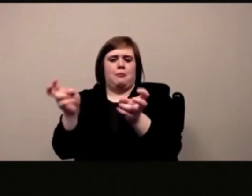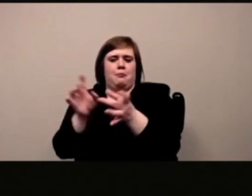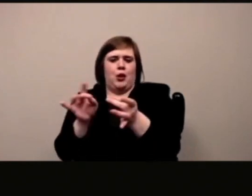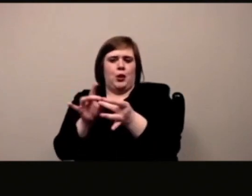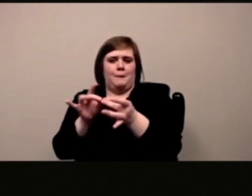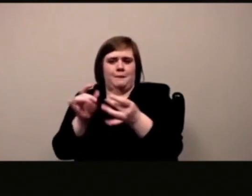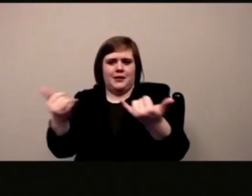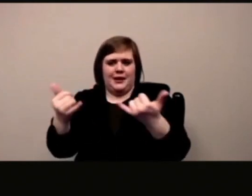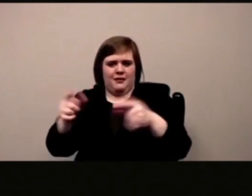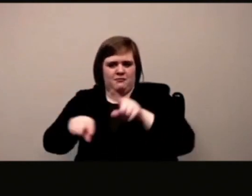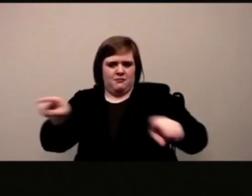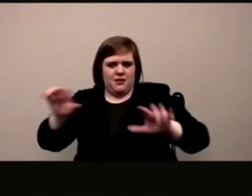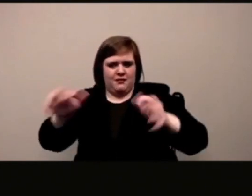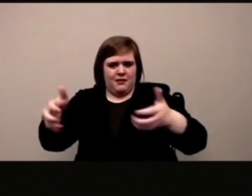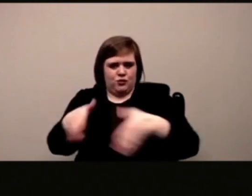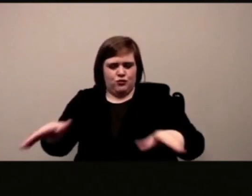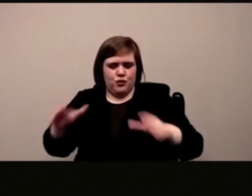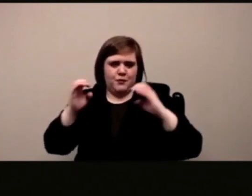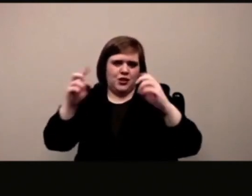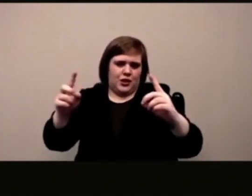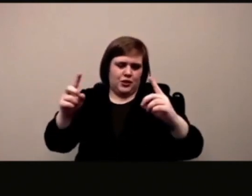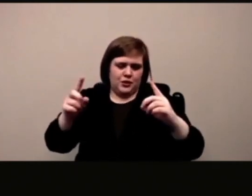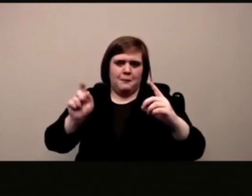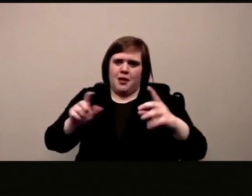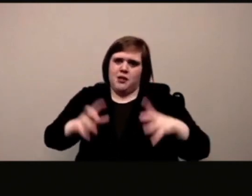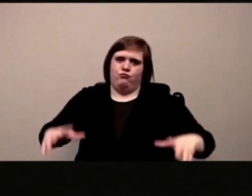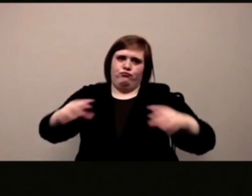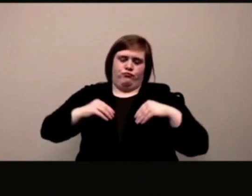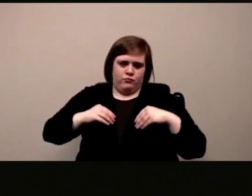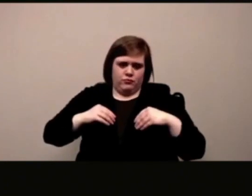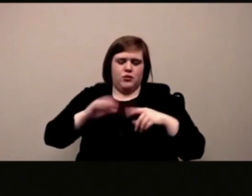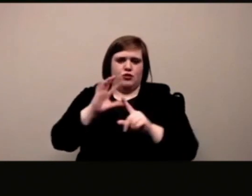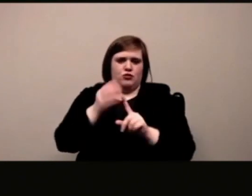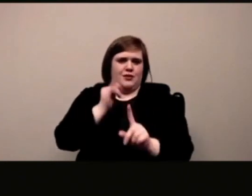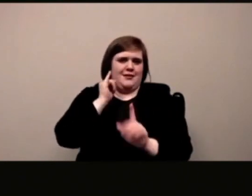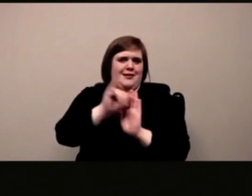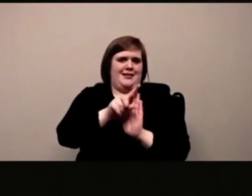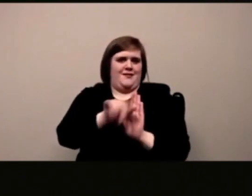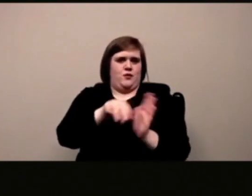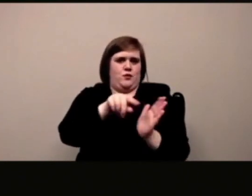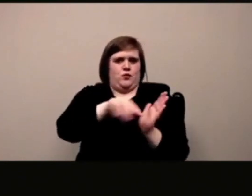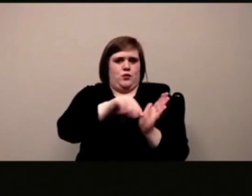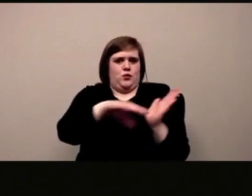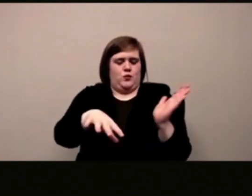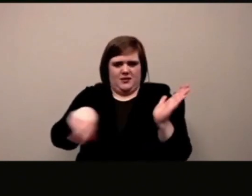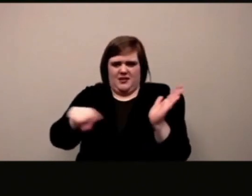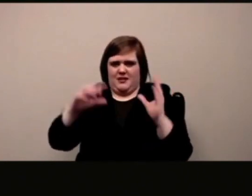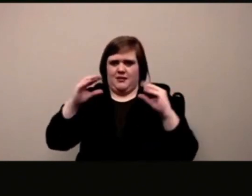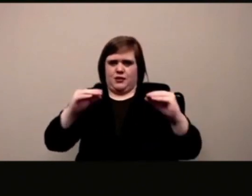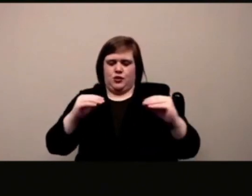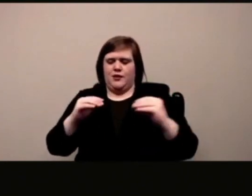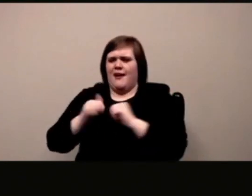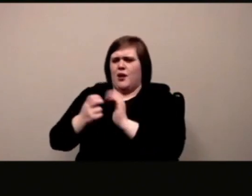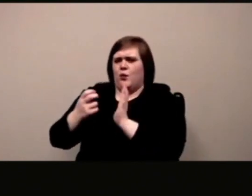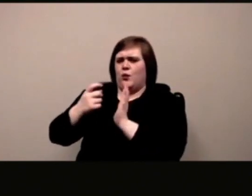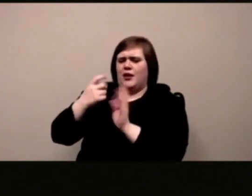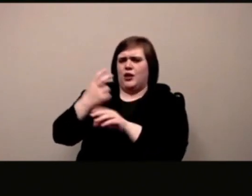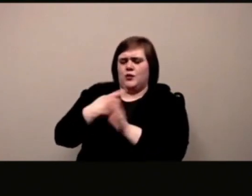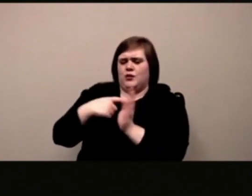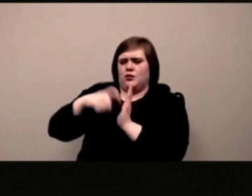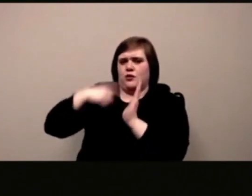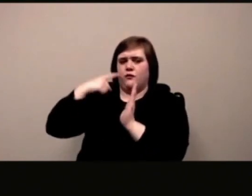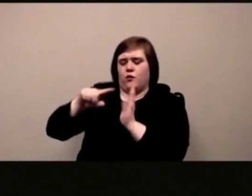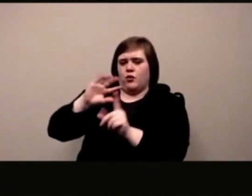today's diverse classrooms, educators must embrace the cultural identity of the students they teach. She said, how do we use Scratch for culturally responsive